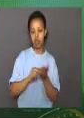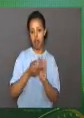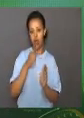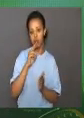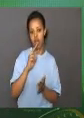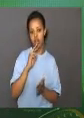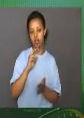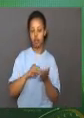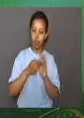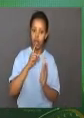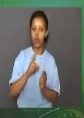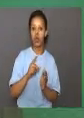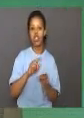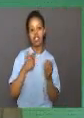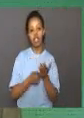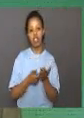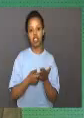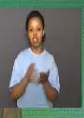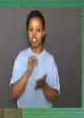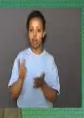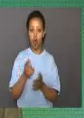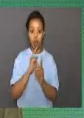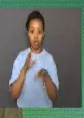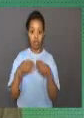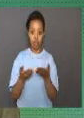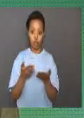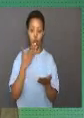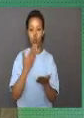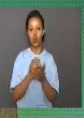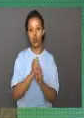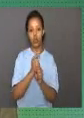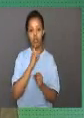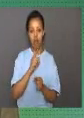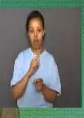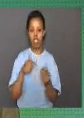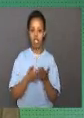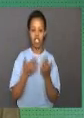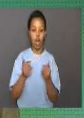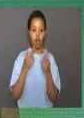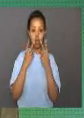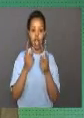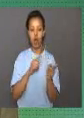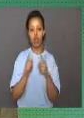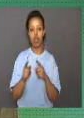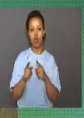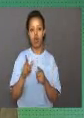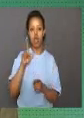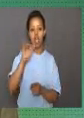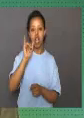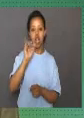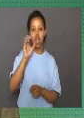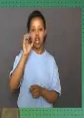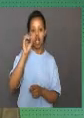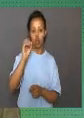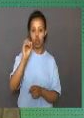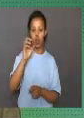so, great work. Let us look at the lytic and lysogenic cycles